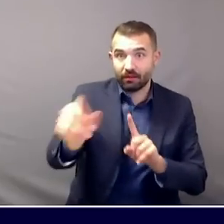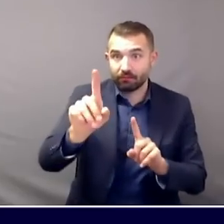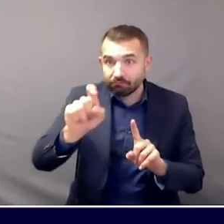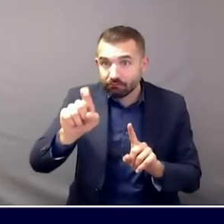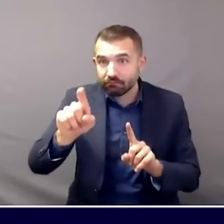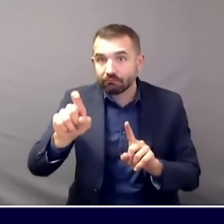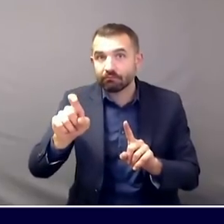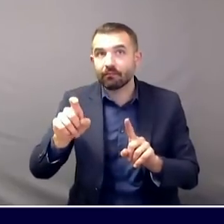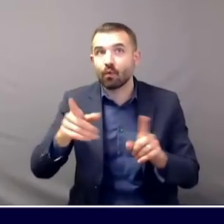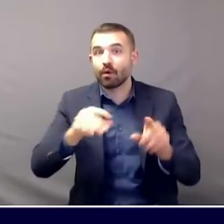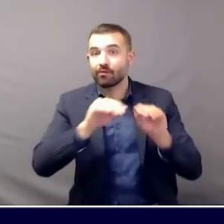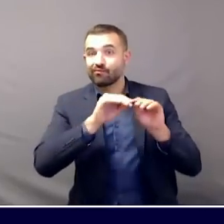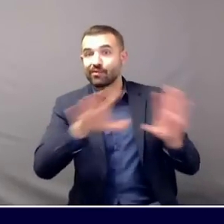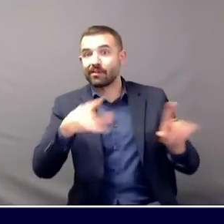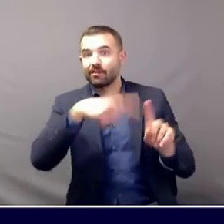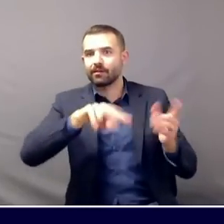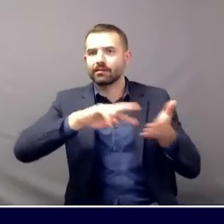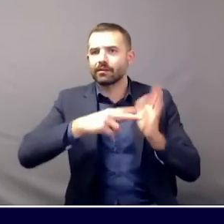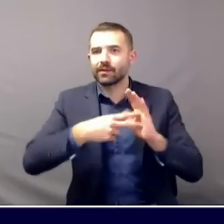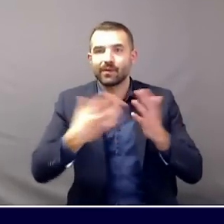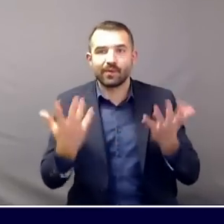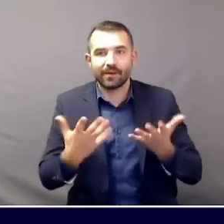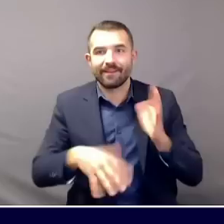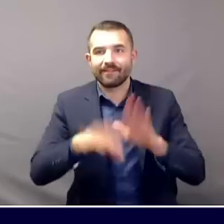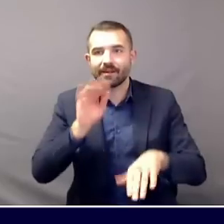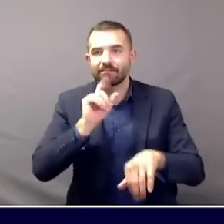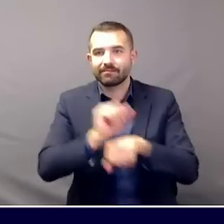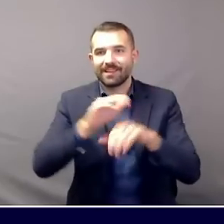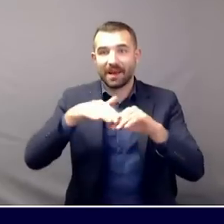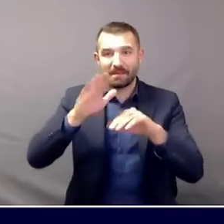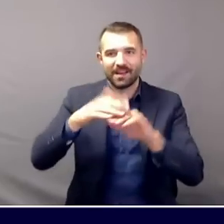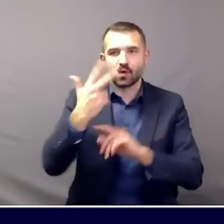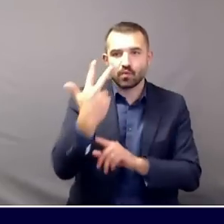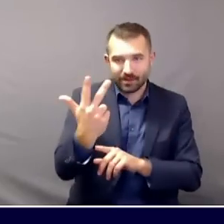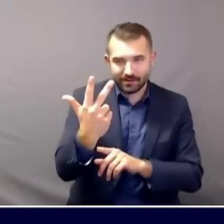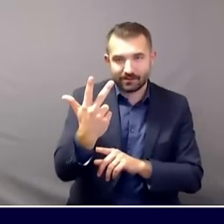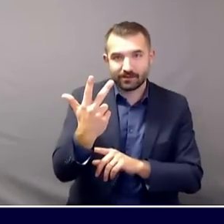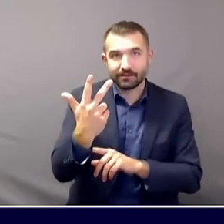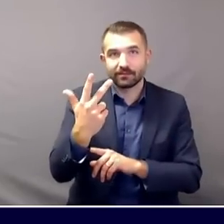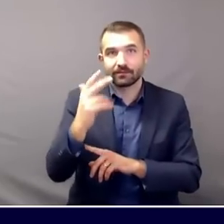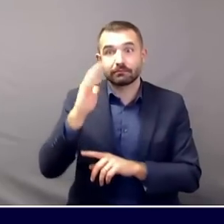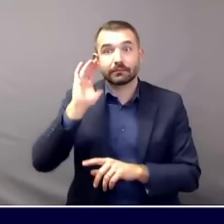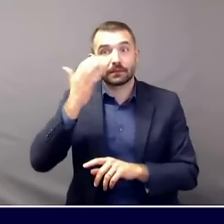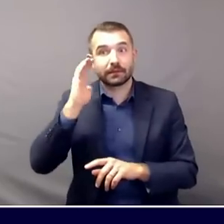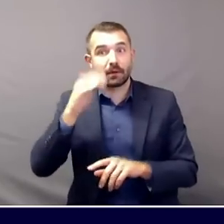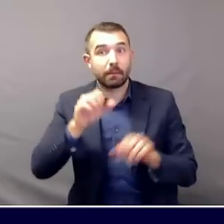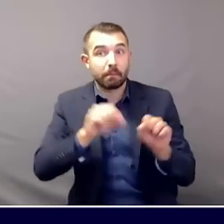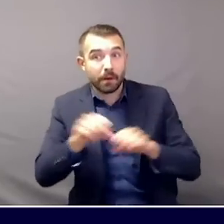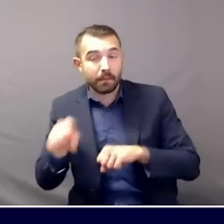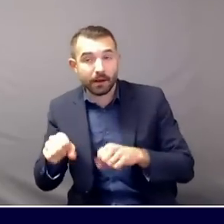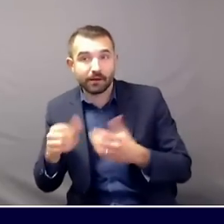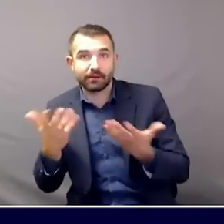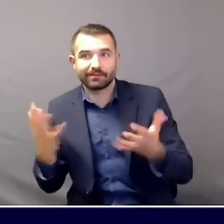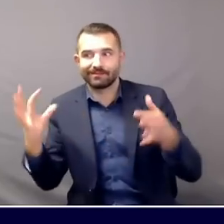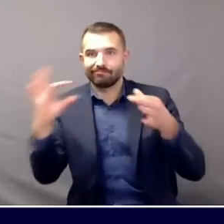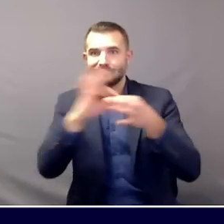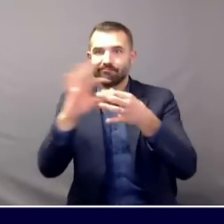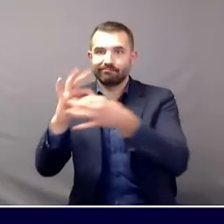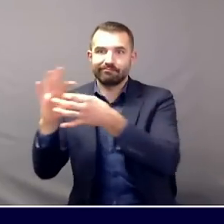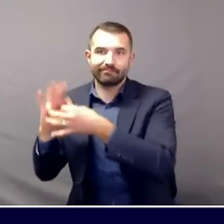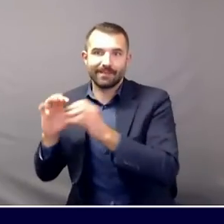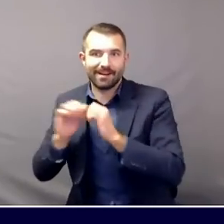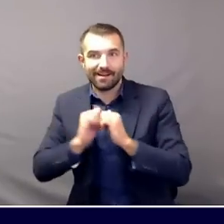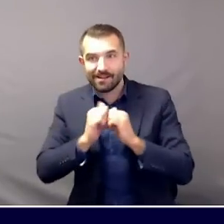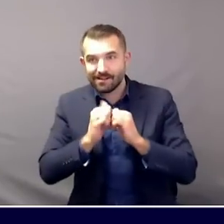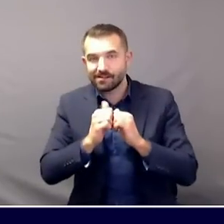that we've detected at least 3 cases that appear to be linked in space or in time across different